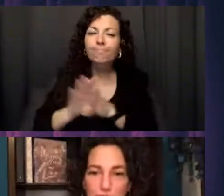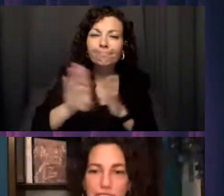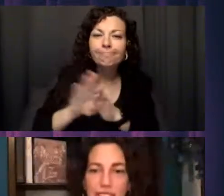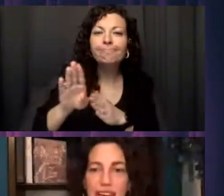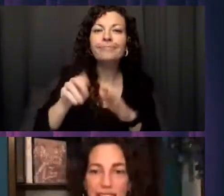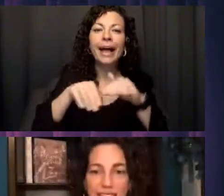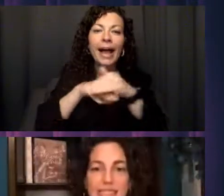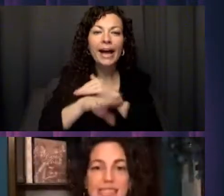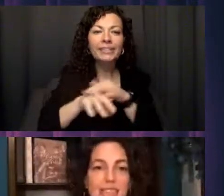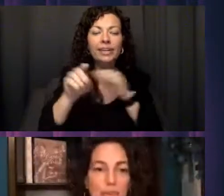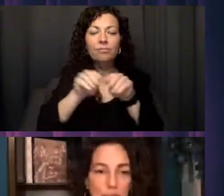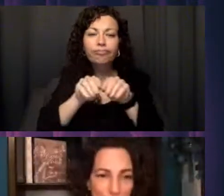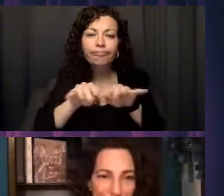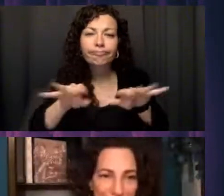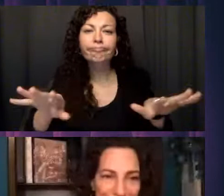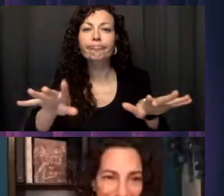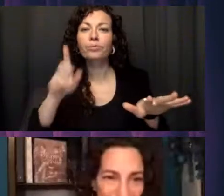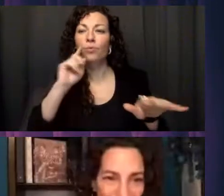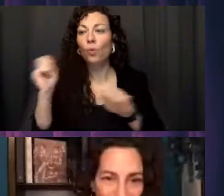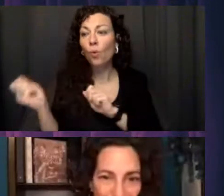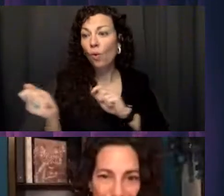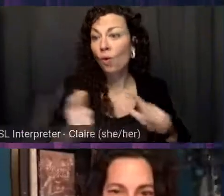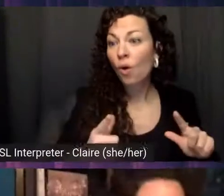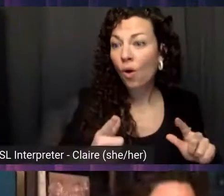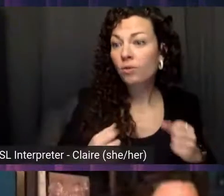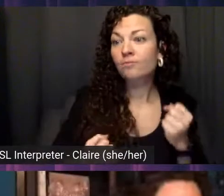and the community. Thank you.